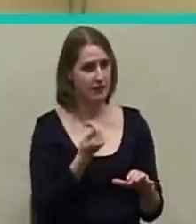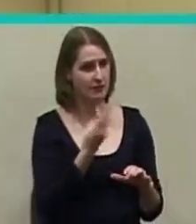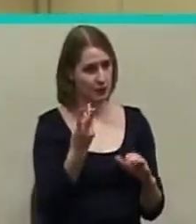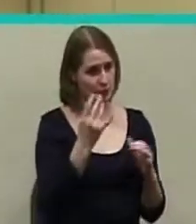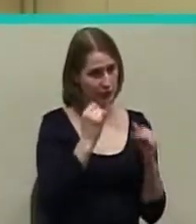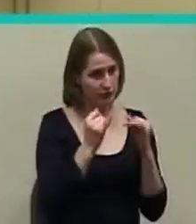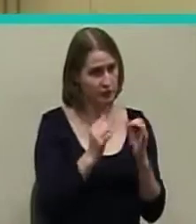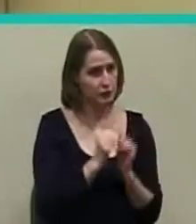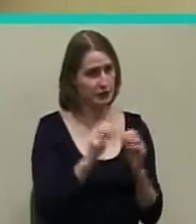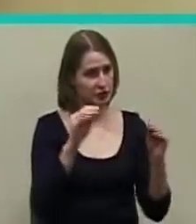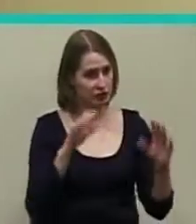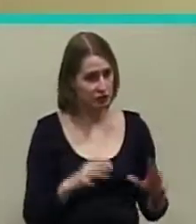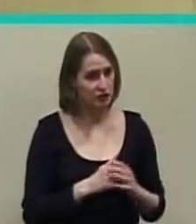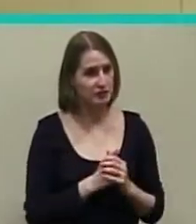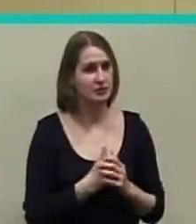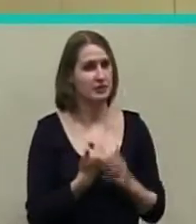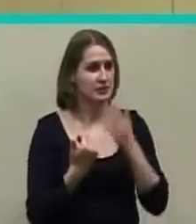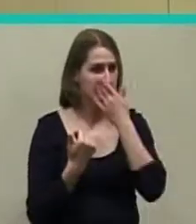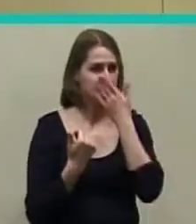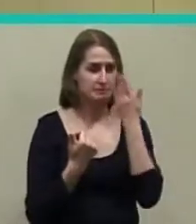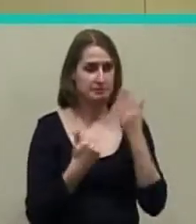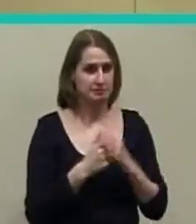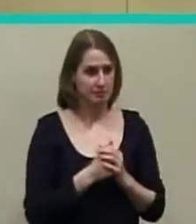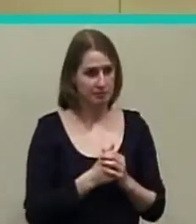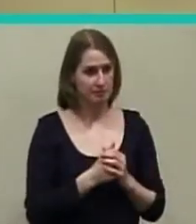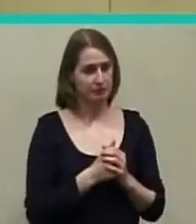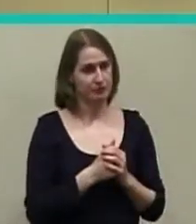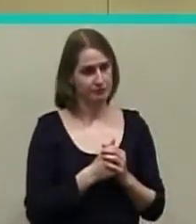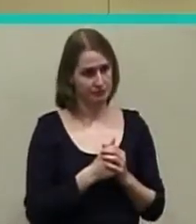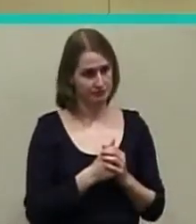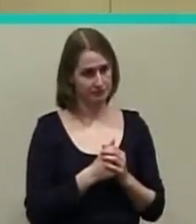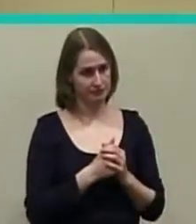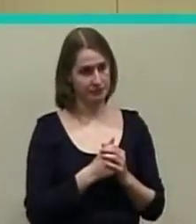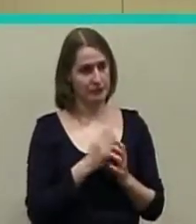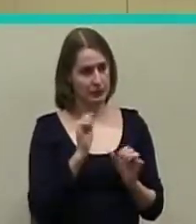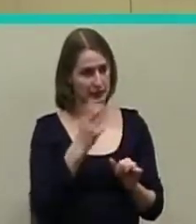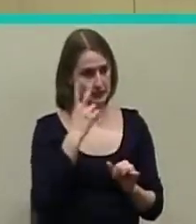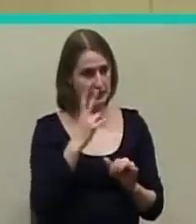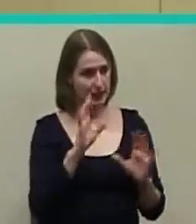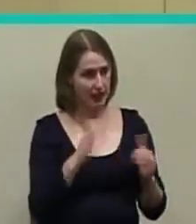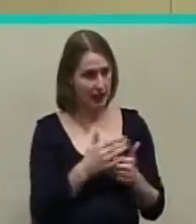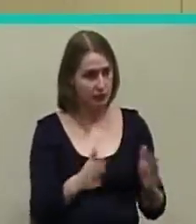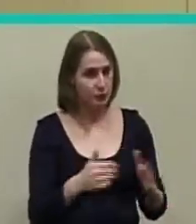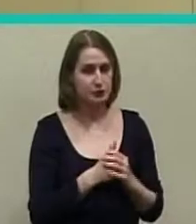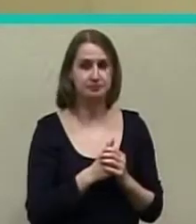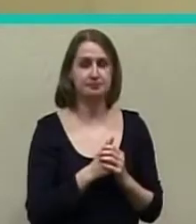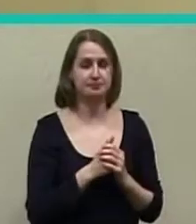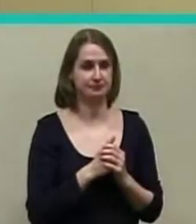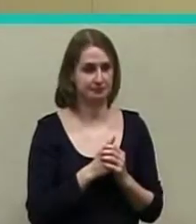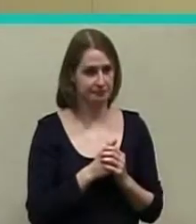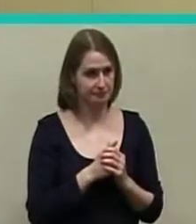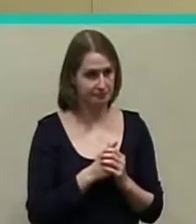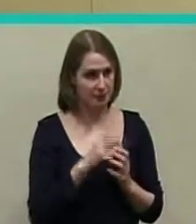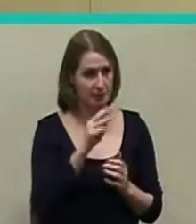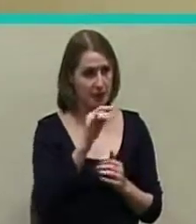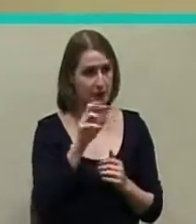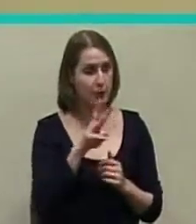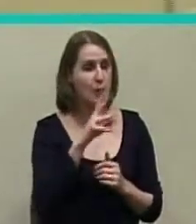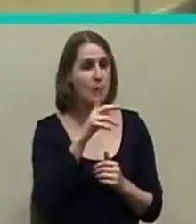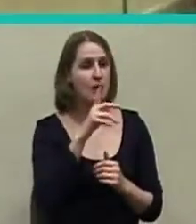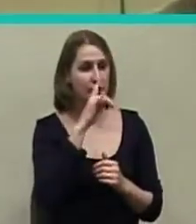with teachers. You've got one of those sheets where it's all drawn out for the classroom. You can see the classroom, and Russell or Matthew happens to be the kid who's circled